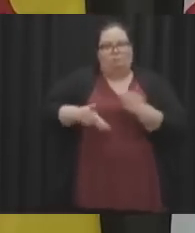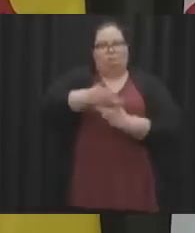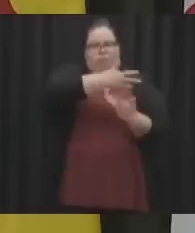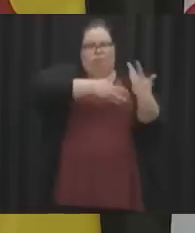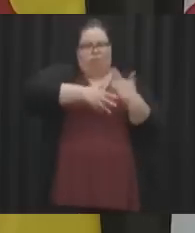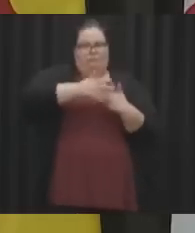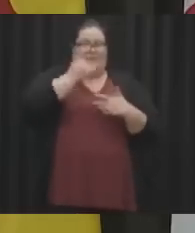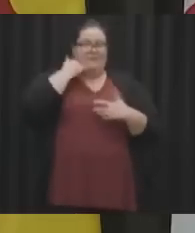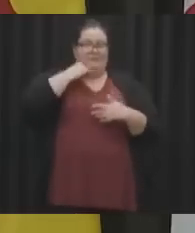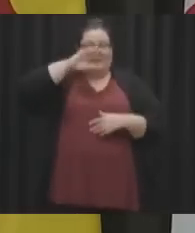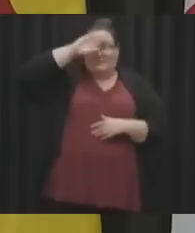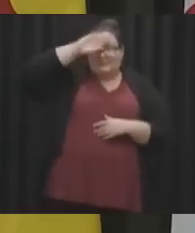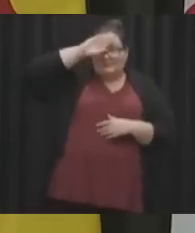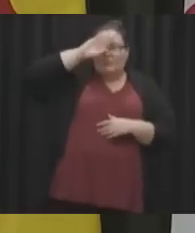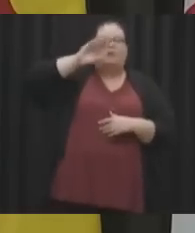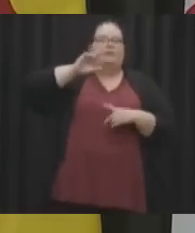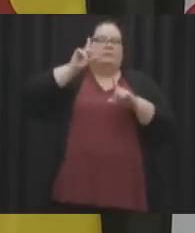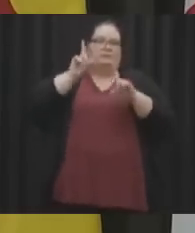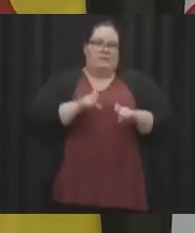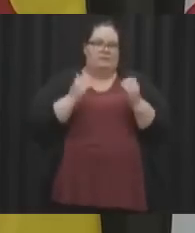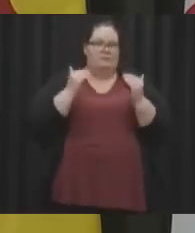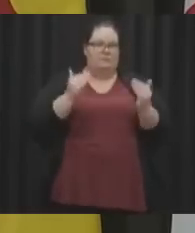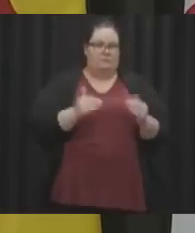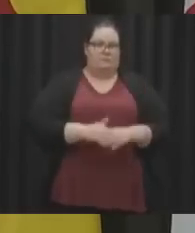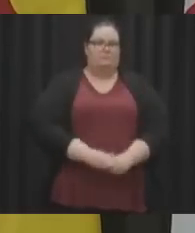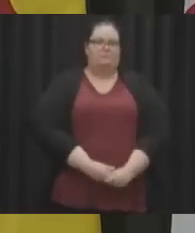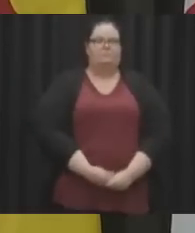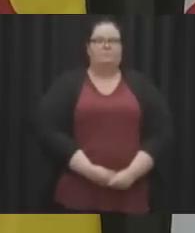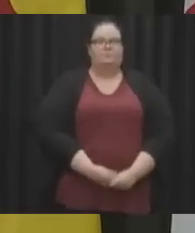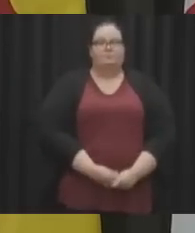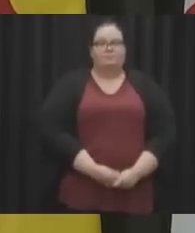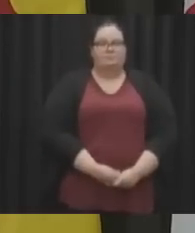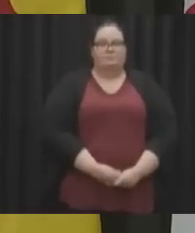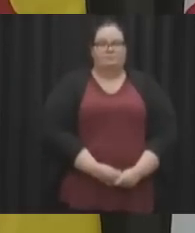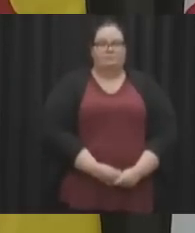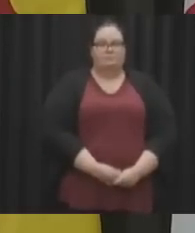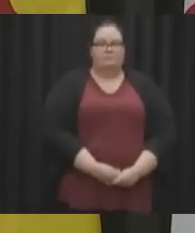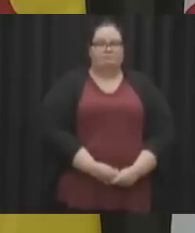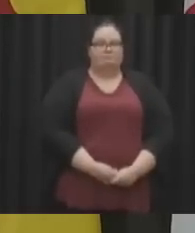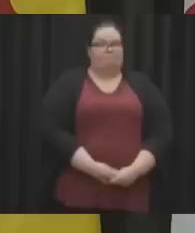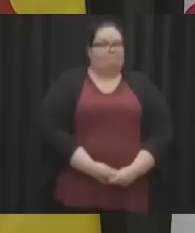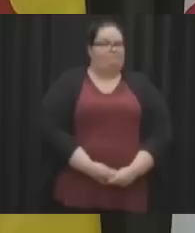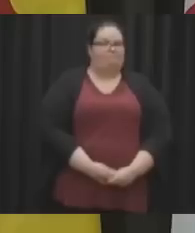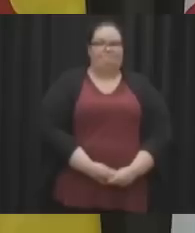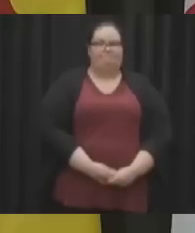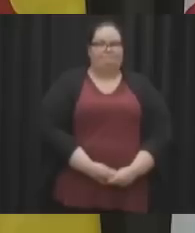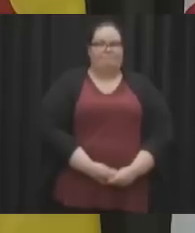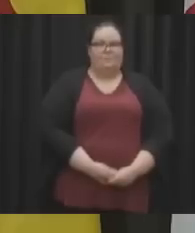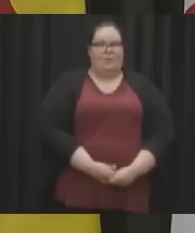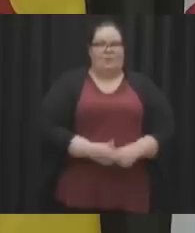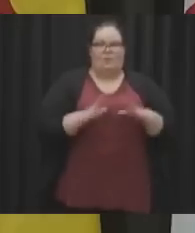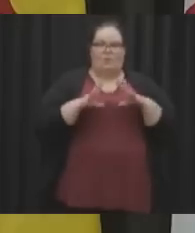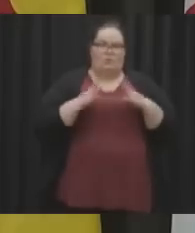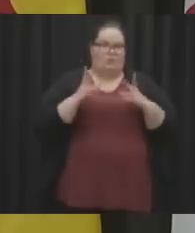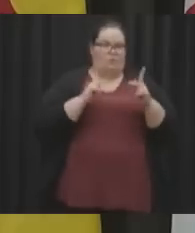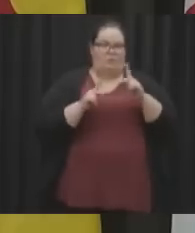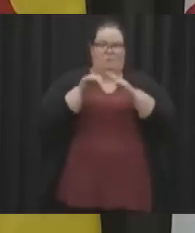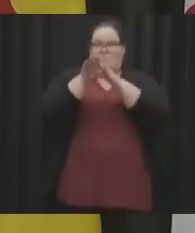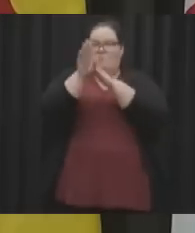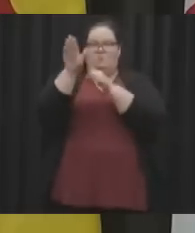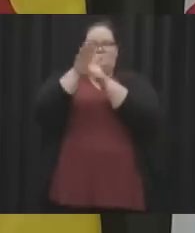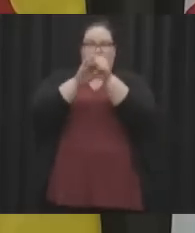really want to make sure that everybody you were traveling with is doing as much as they can in the next 14 days to watch for symptoms.